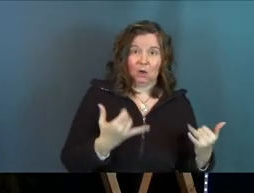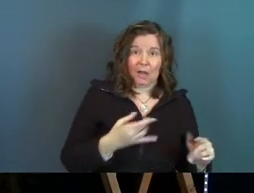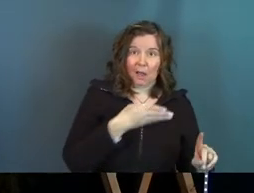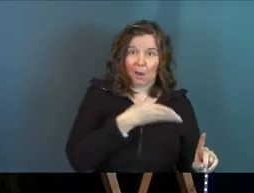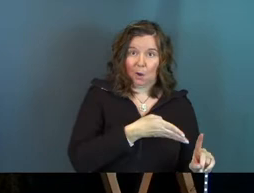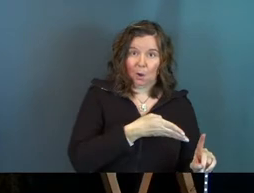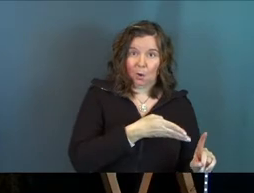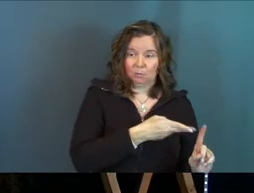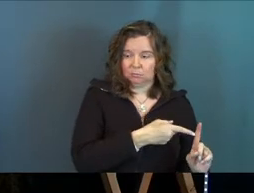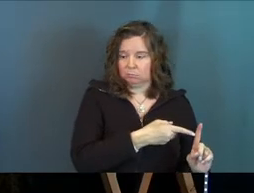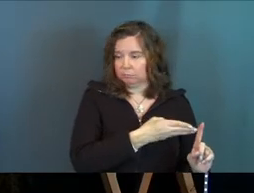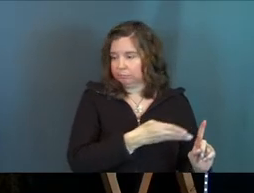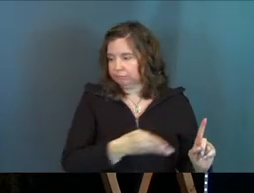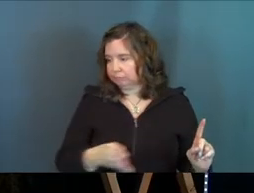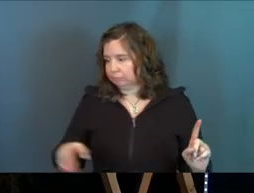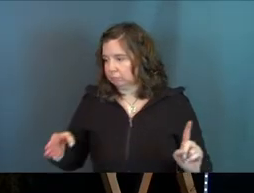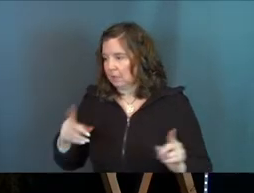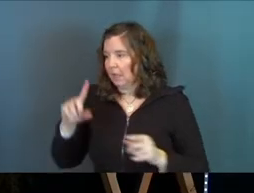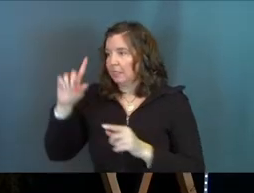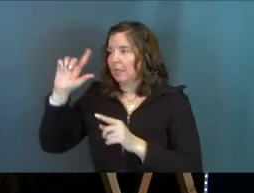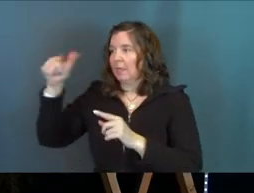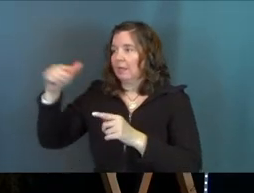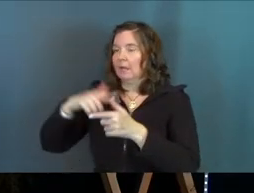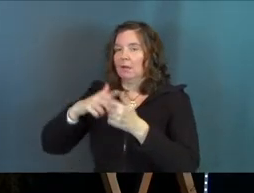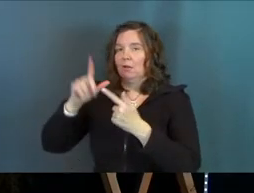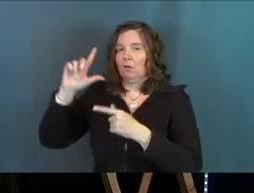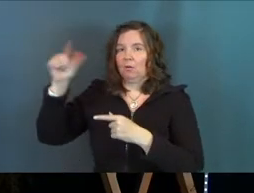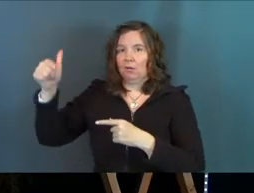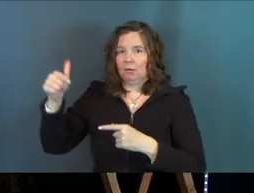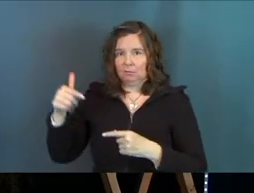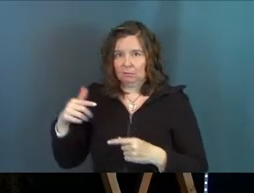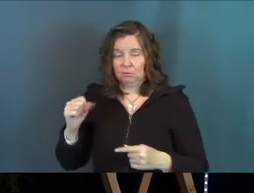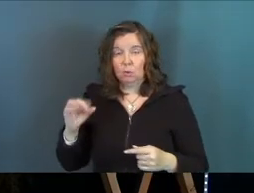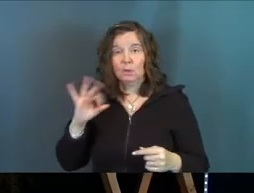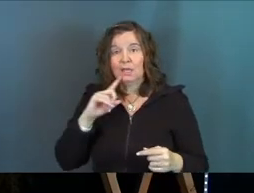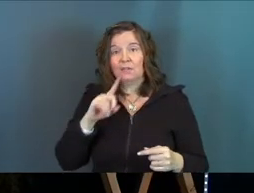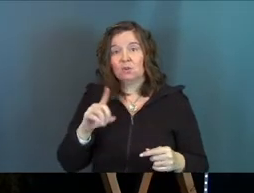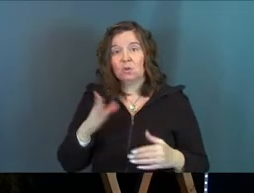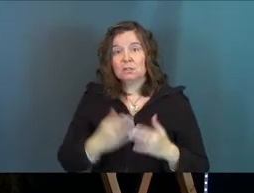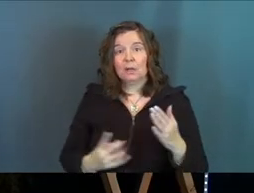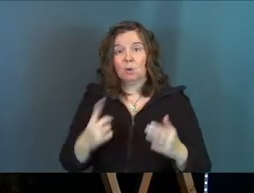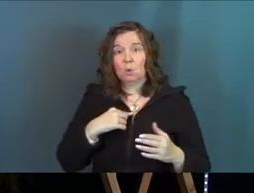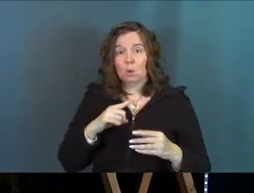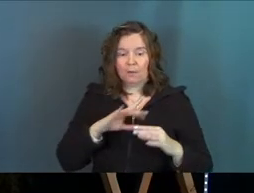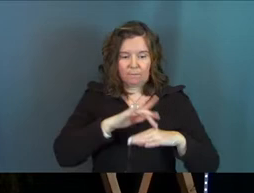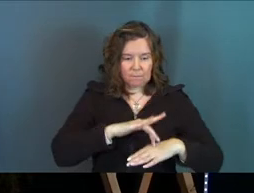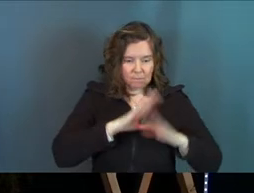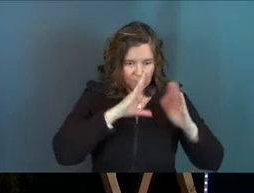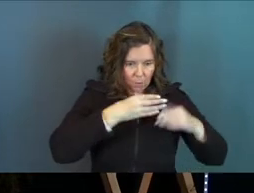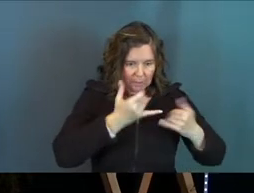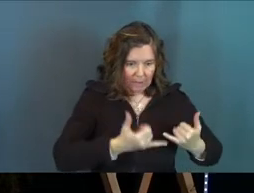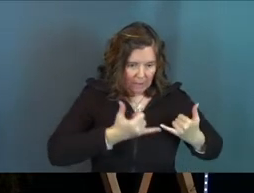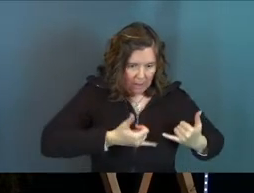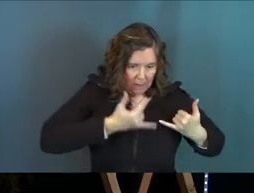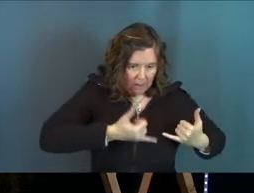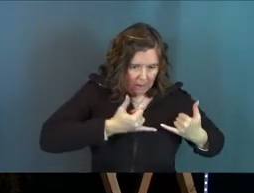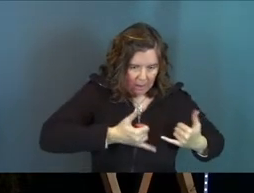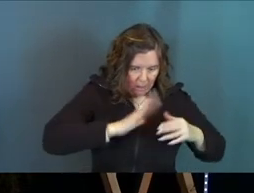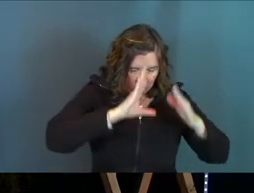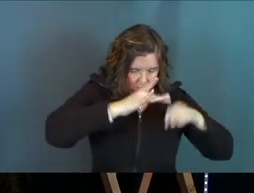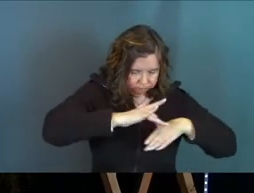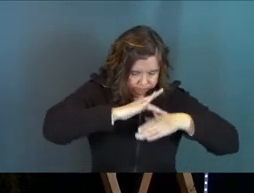one side versus the then and there on the other side, okay? So here's what this is. If you're somebody who's all about the here and now, then you are so